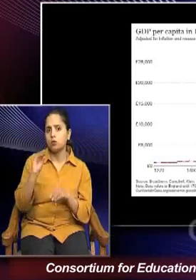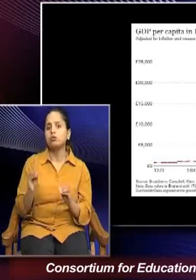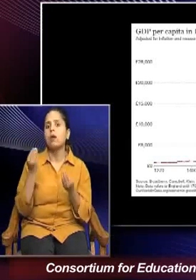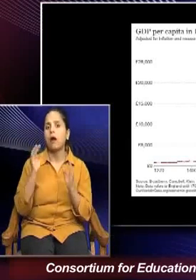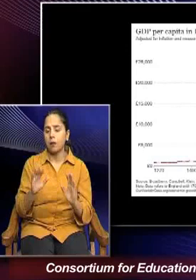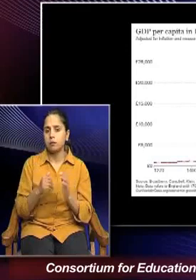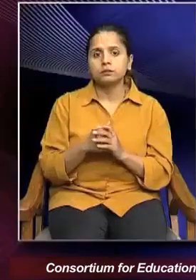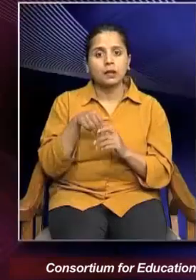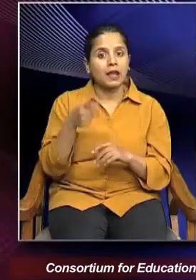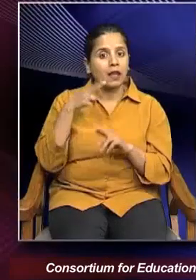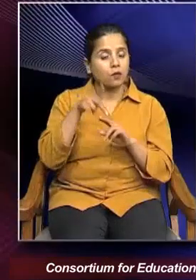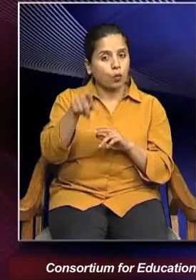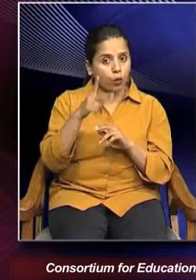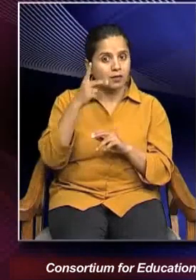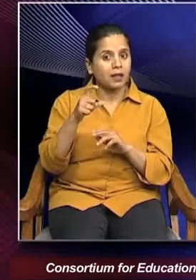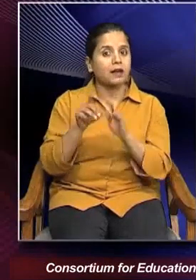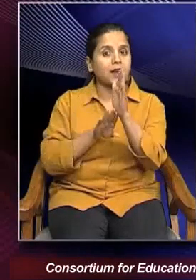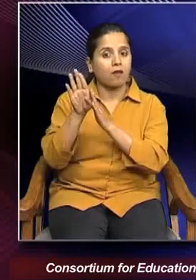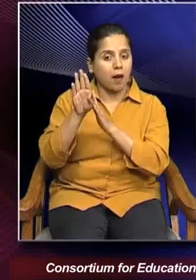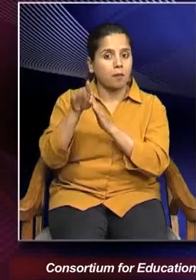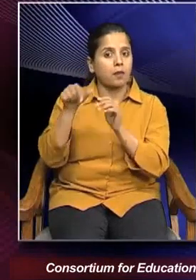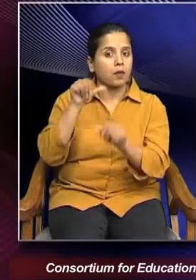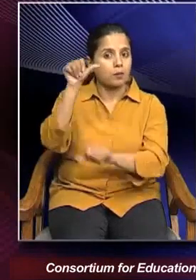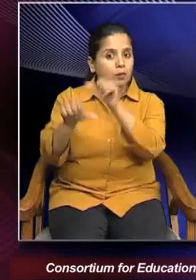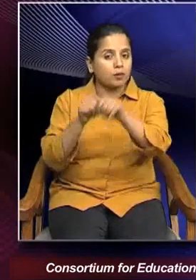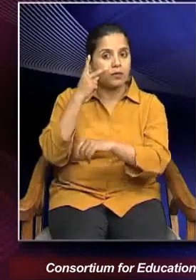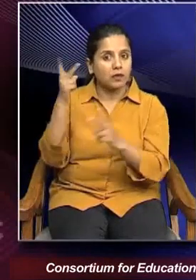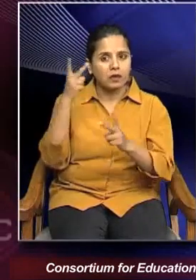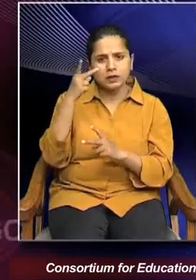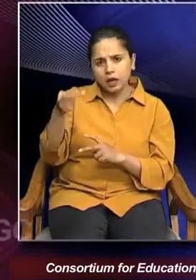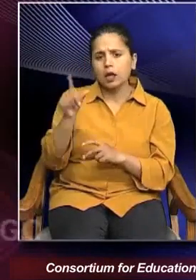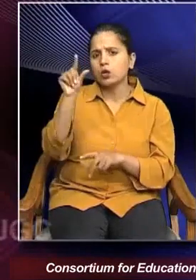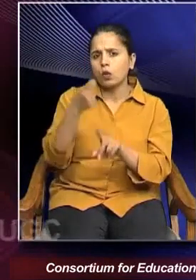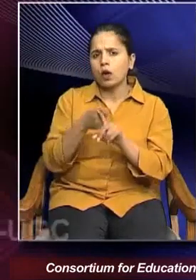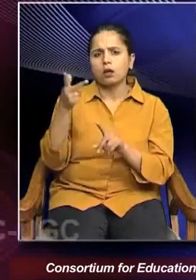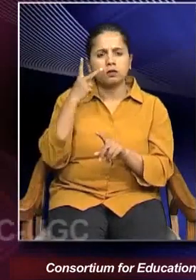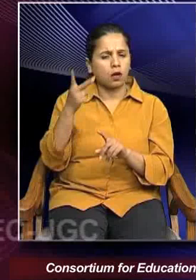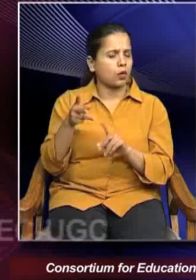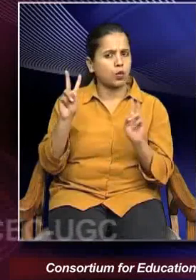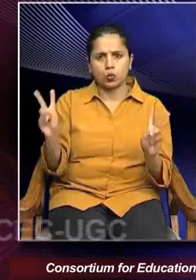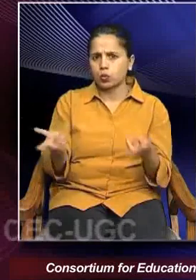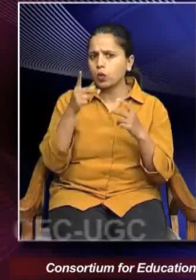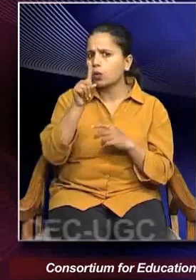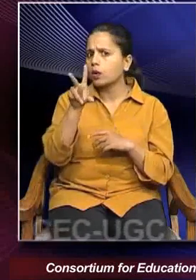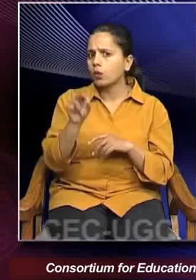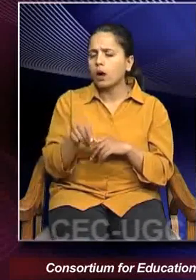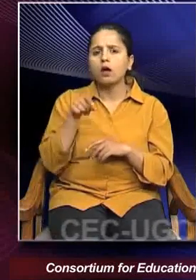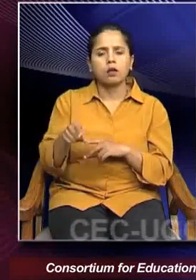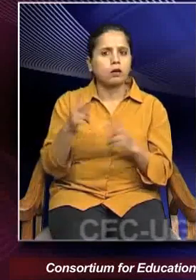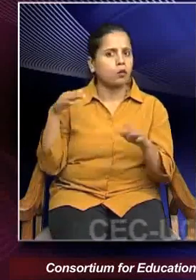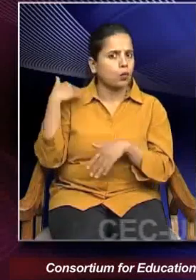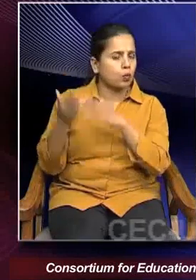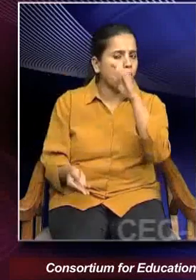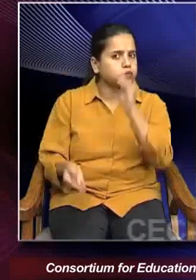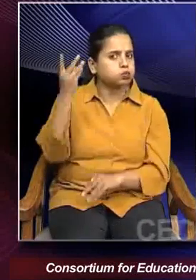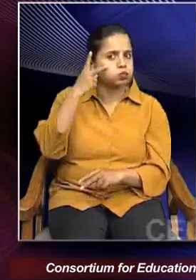the development process in the UK, it has been very dramatic in the last 120 years. On the other